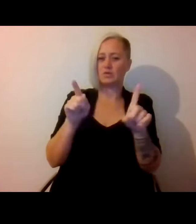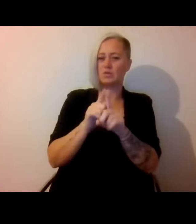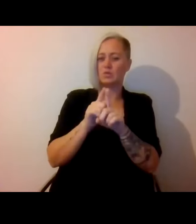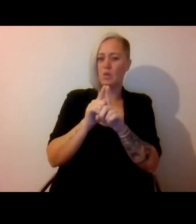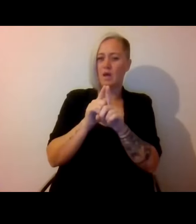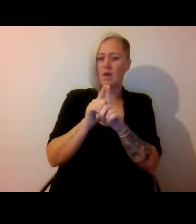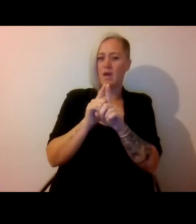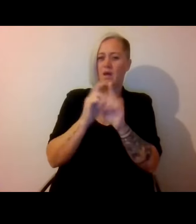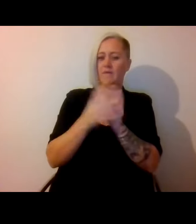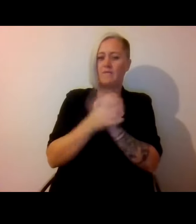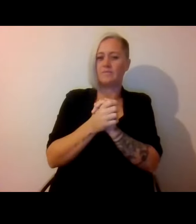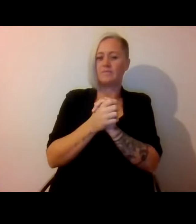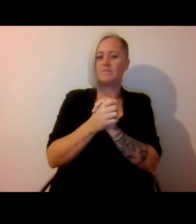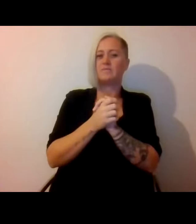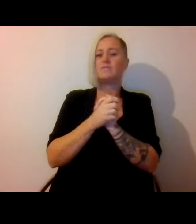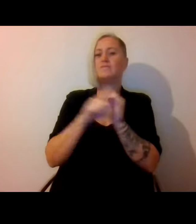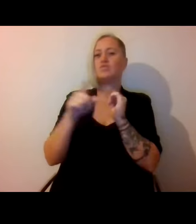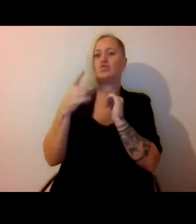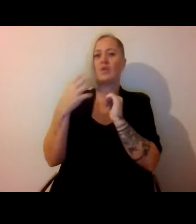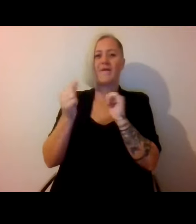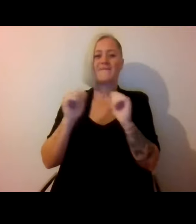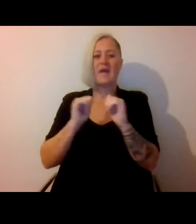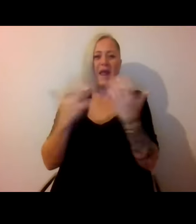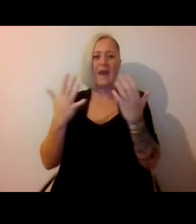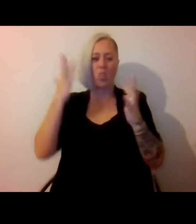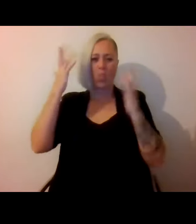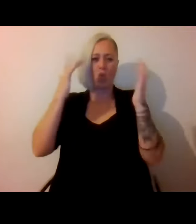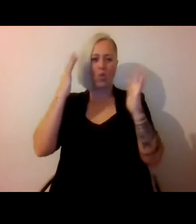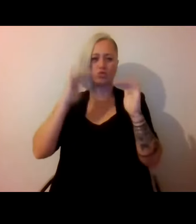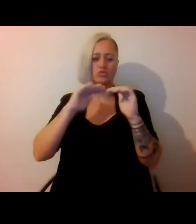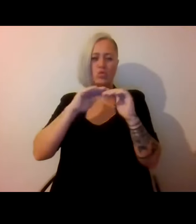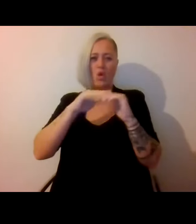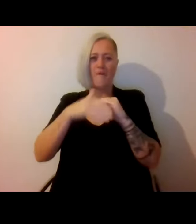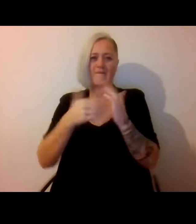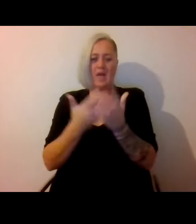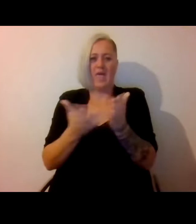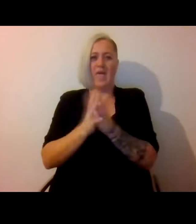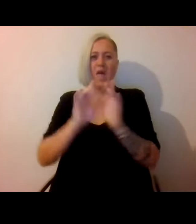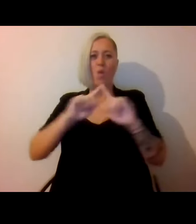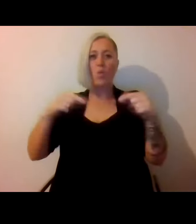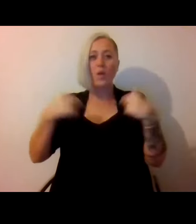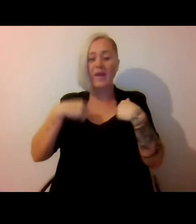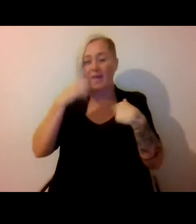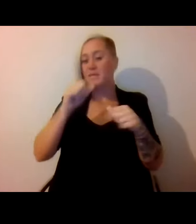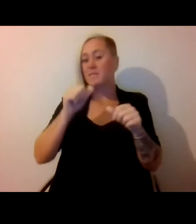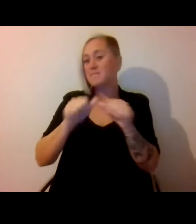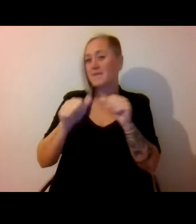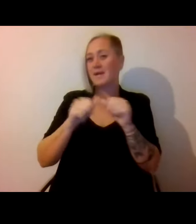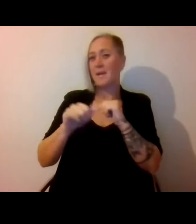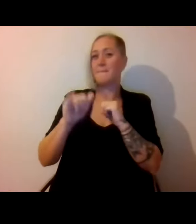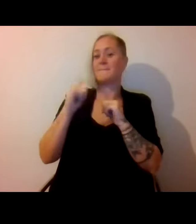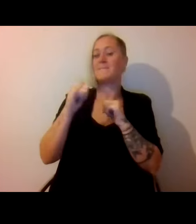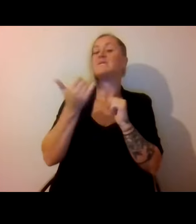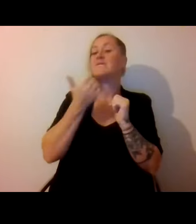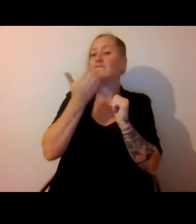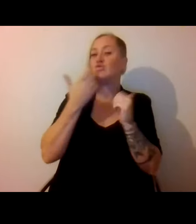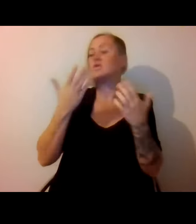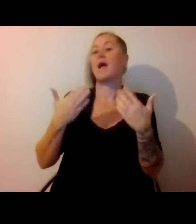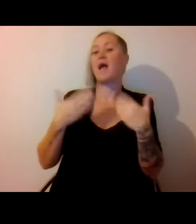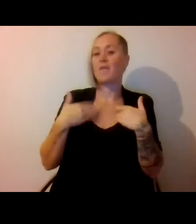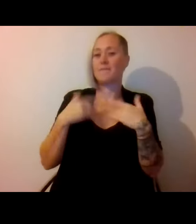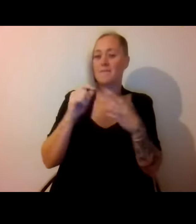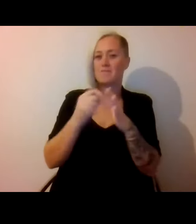Do you have any sort of thoughts on how we can be better, maybe as future health practitioners, how we can